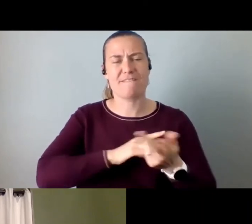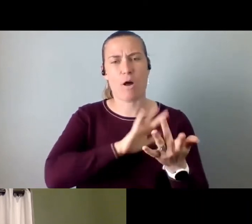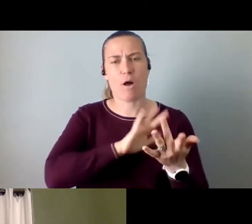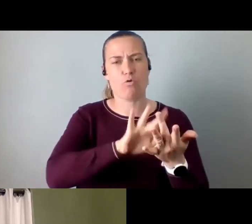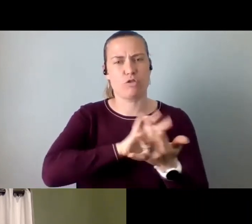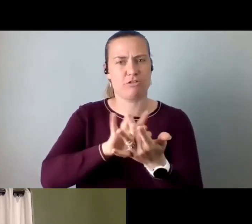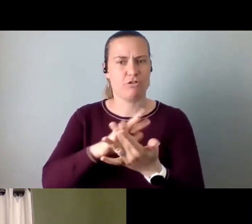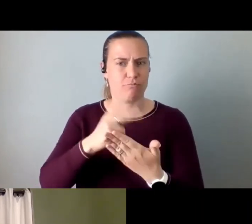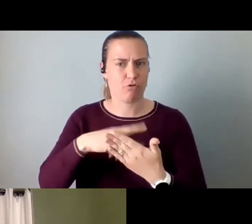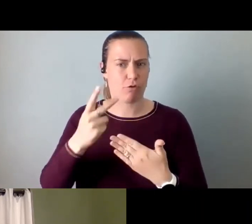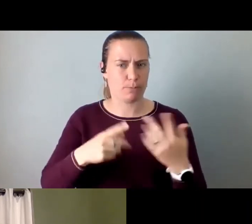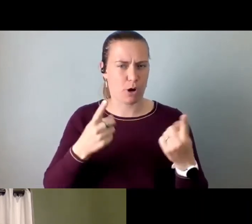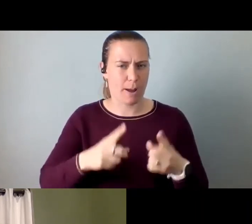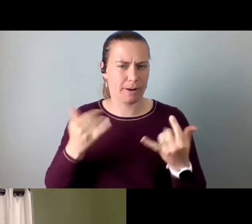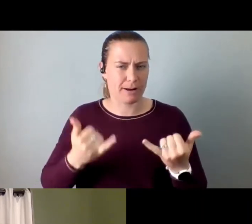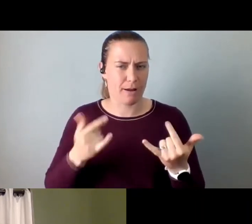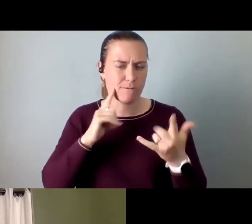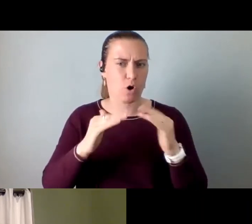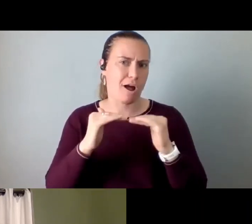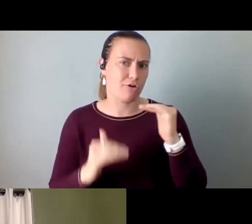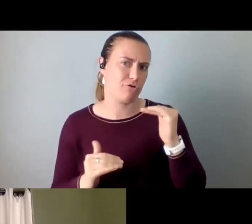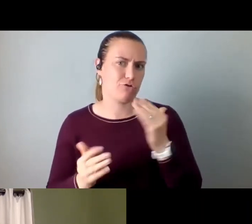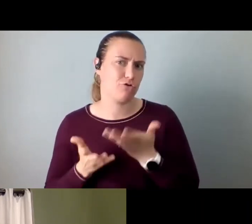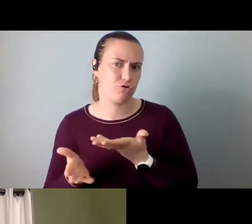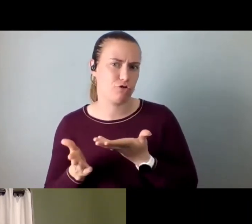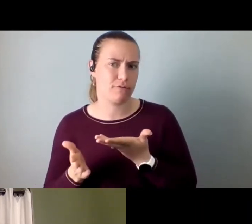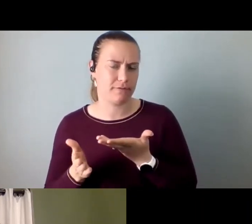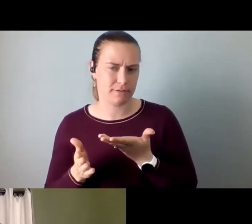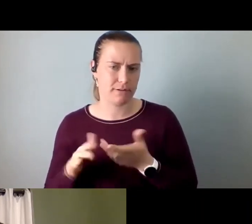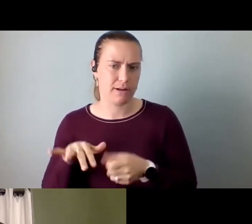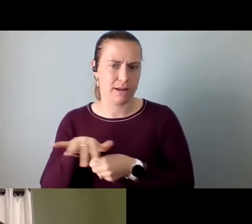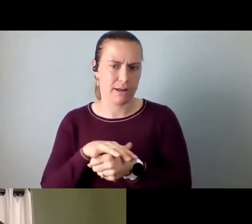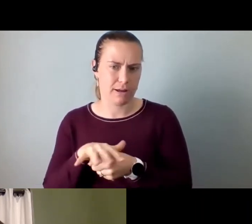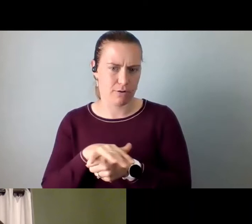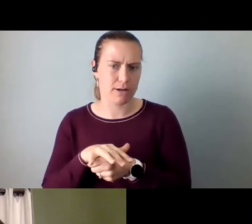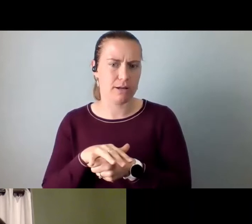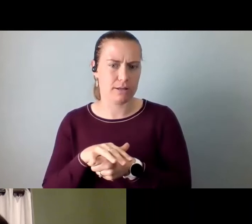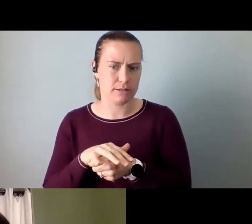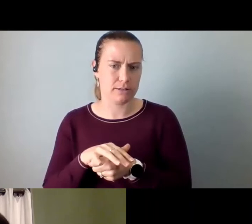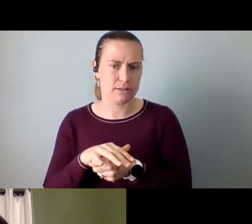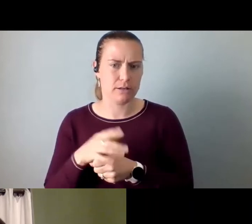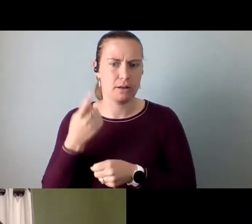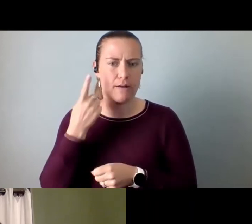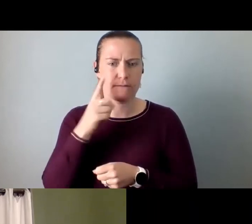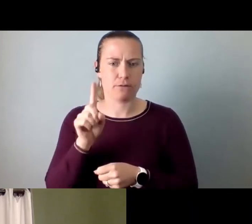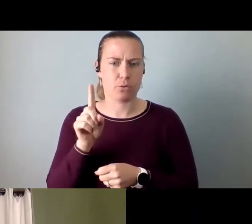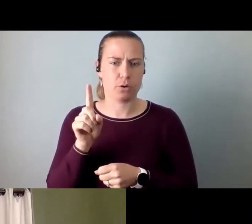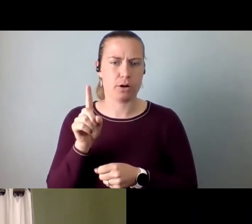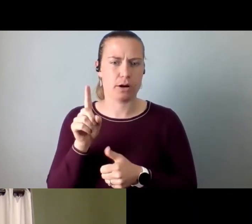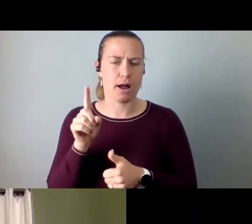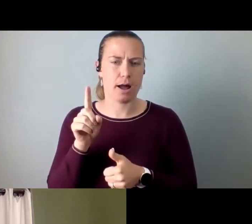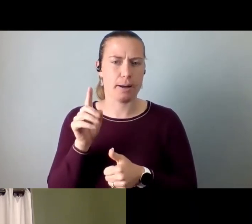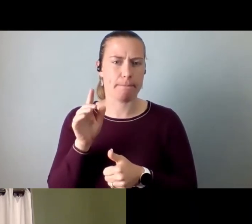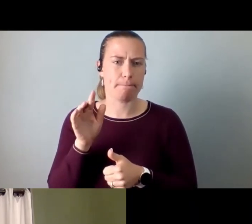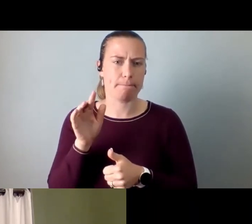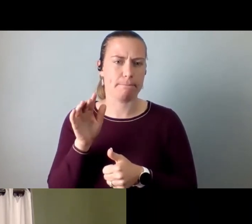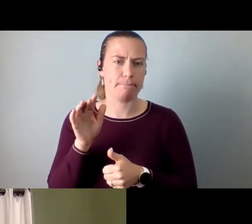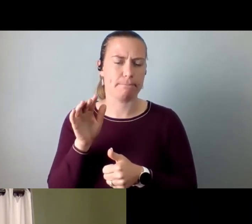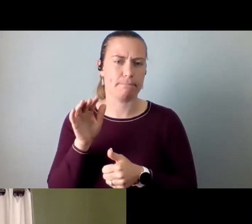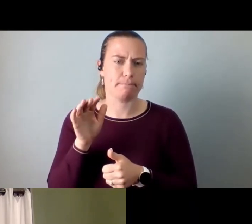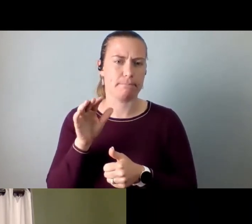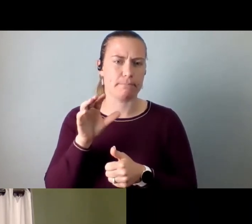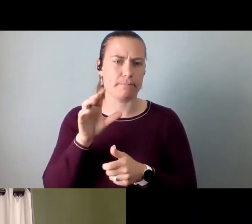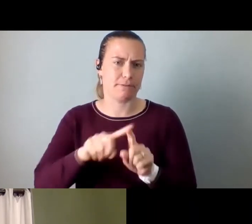happening now in underserved areas to promote screening and treatment? So I think different communities do